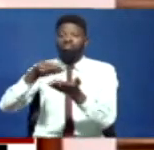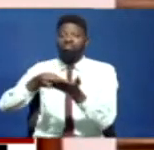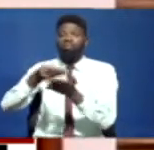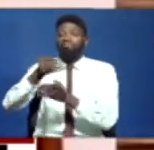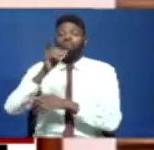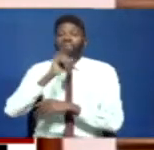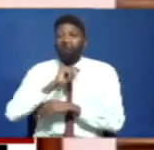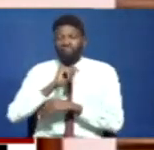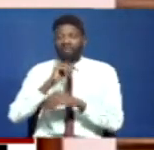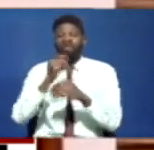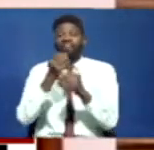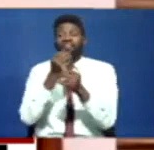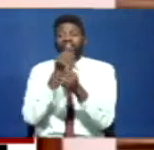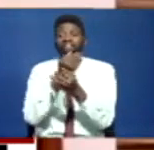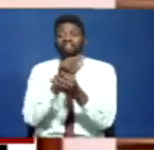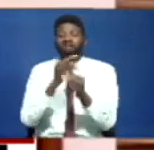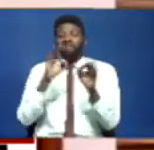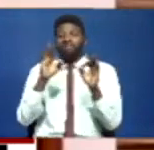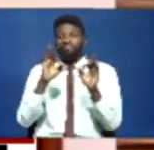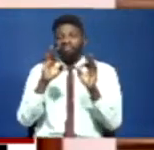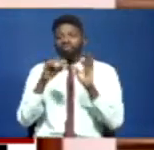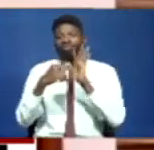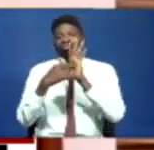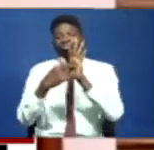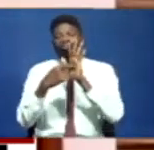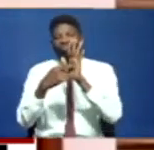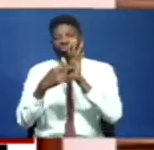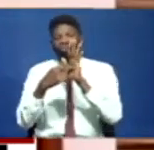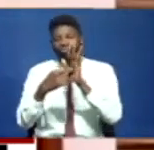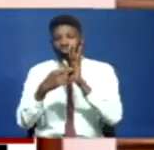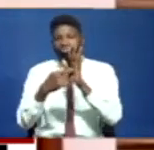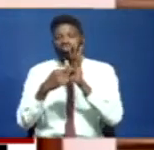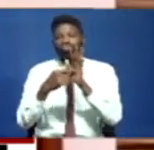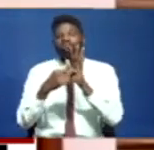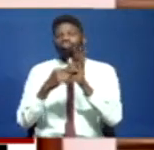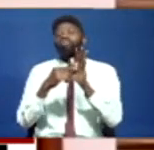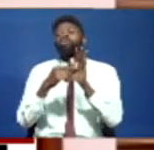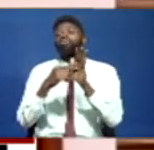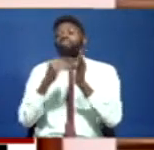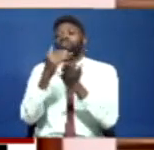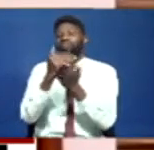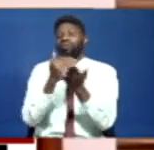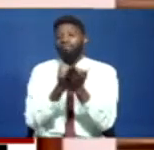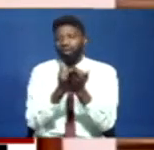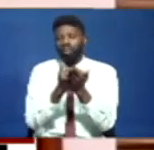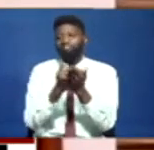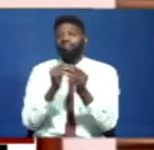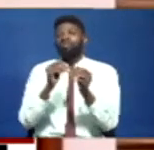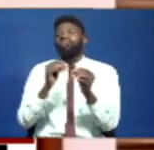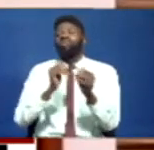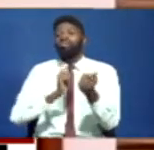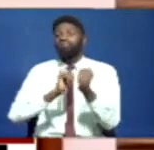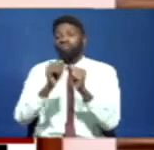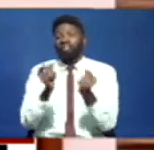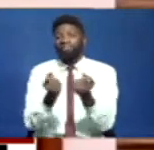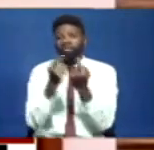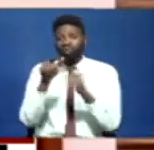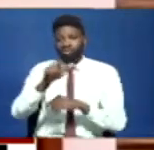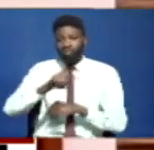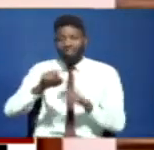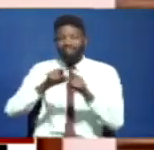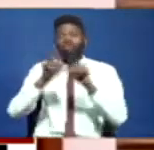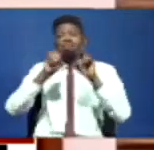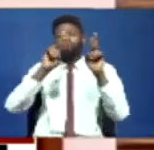free-to-air broadcast right for various sporting events, both locally and internationally, for the next 1 year. These